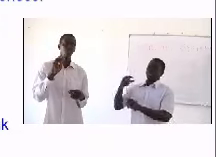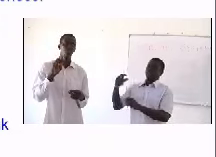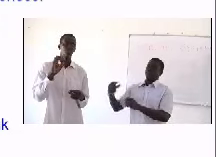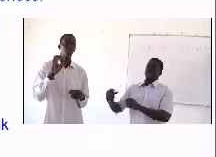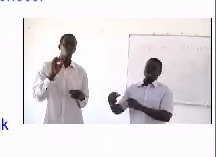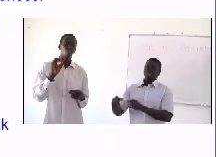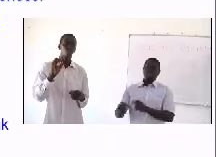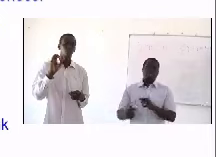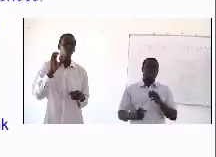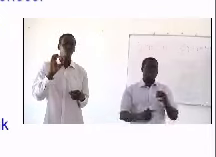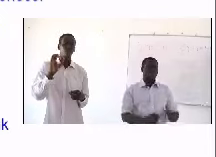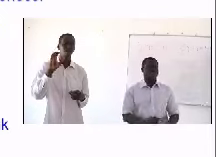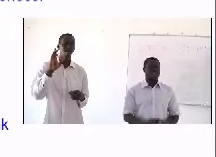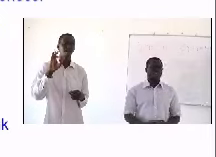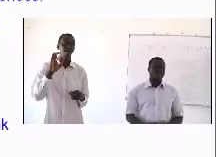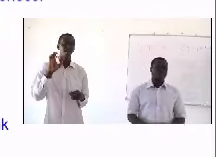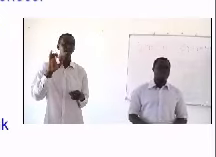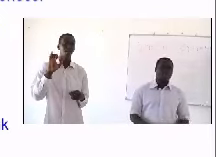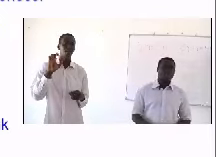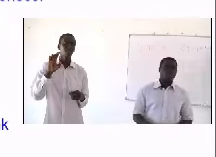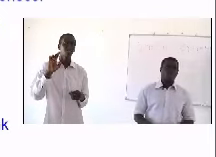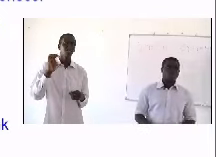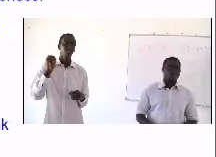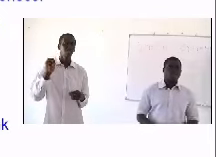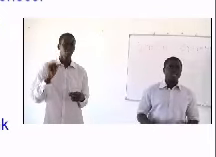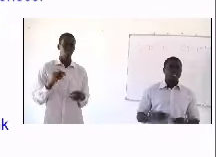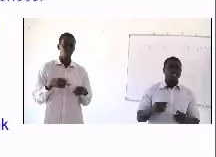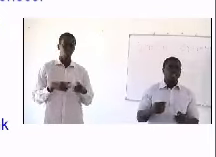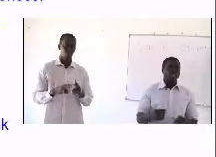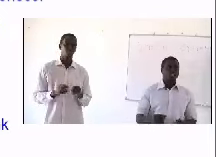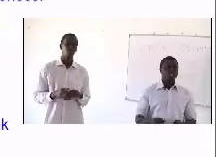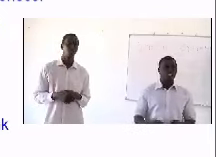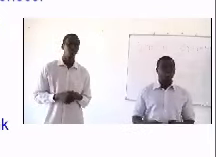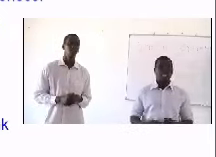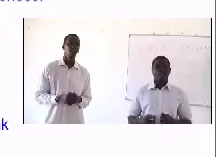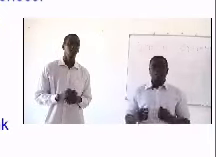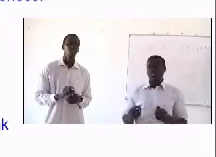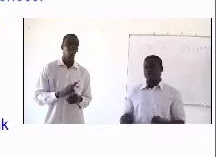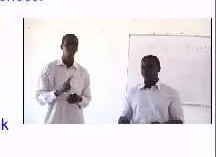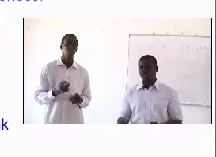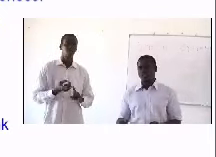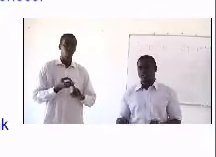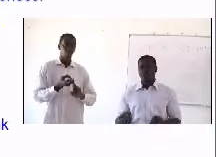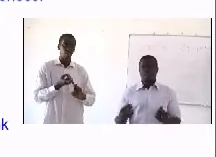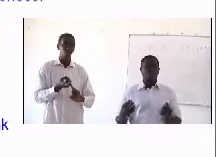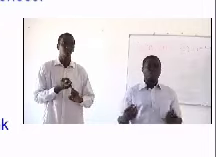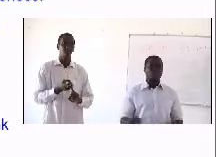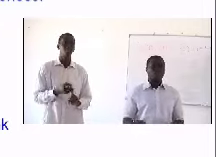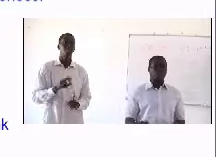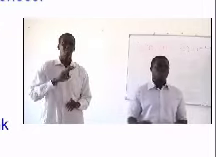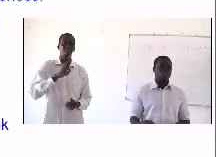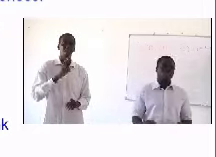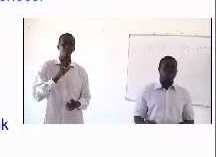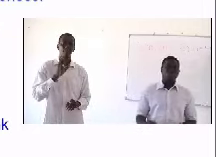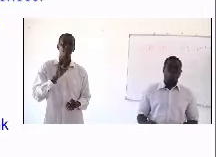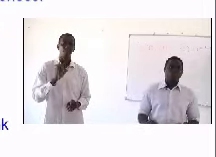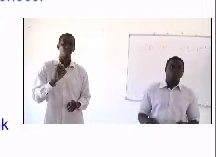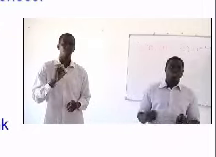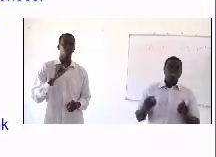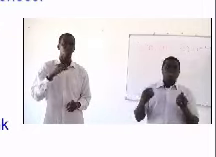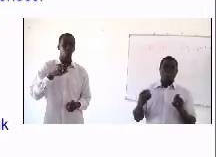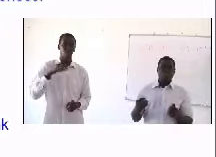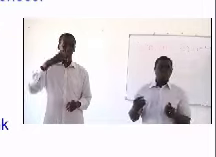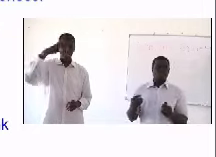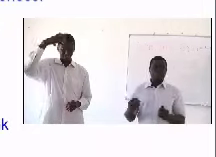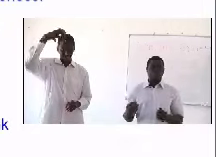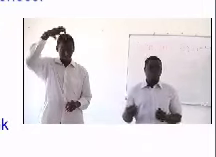between the endocrine and the nervous system. And that link is the hypothalamus of the brain, which